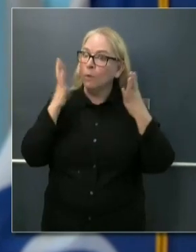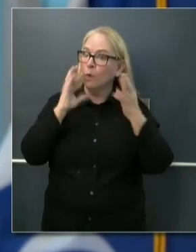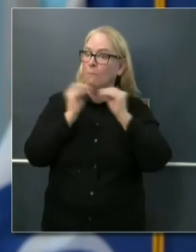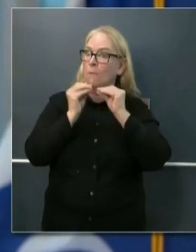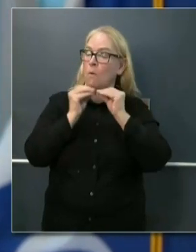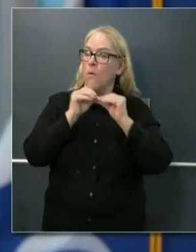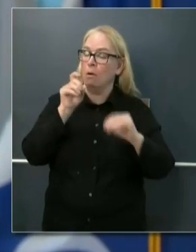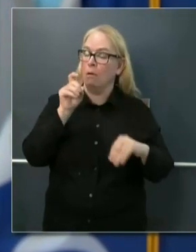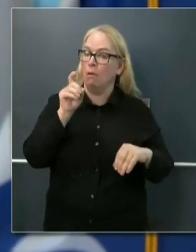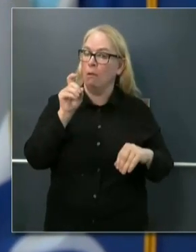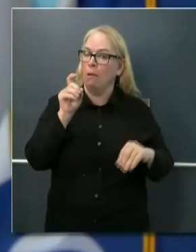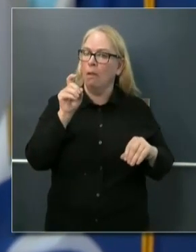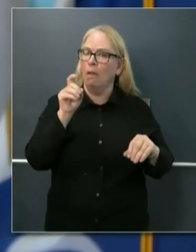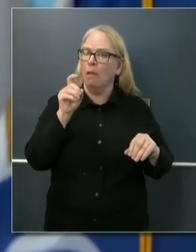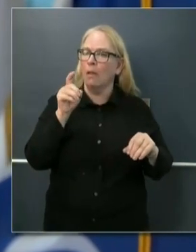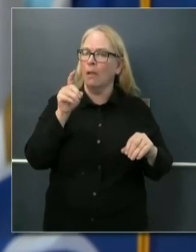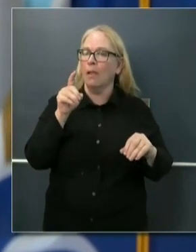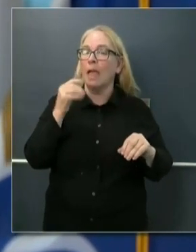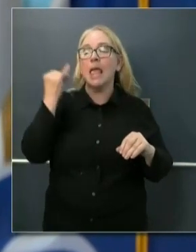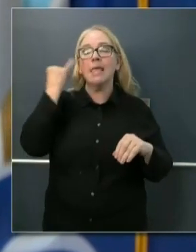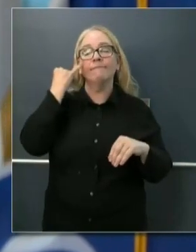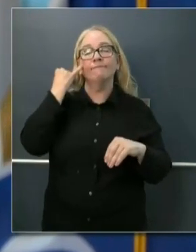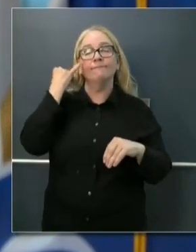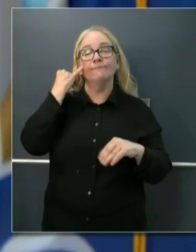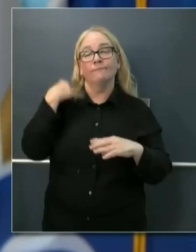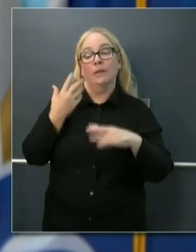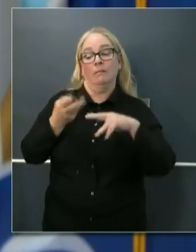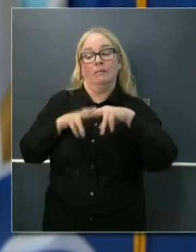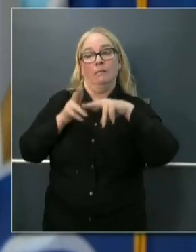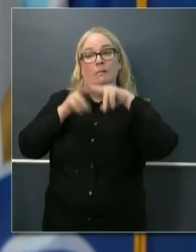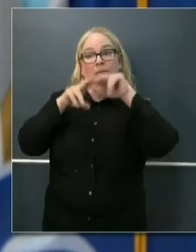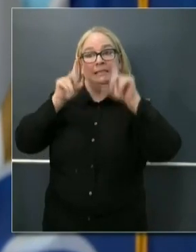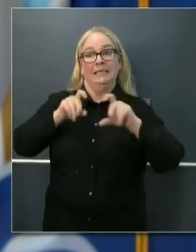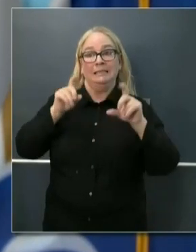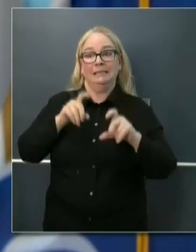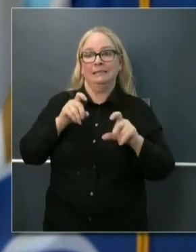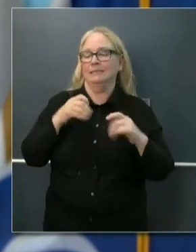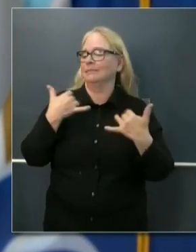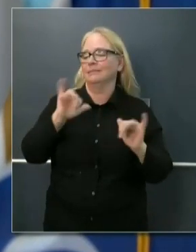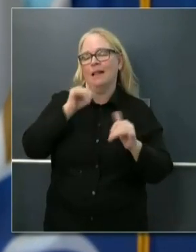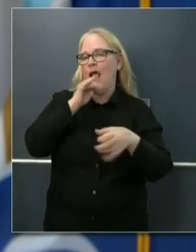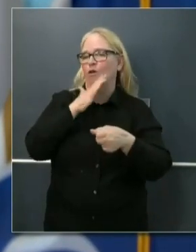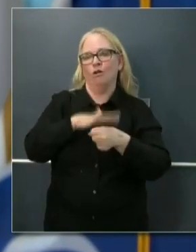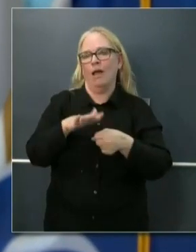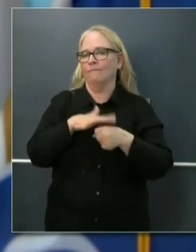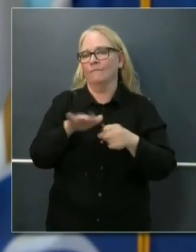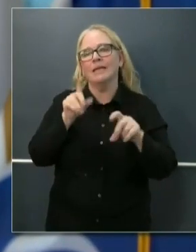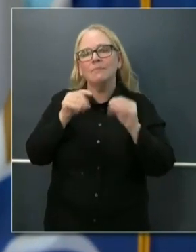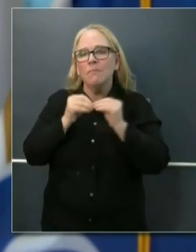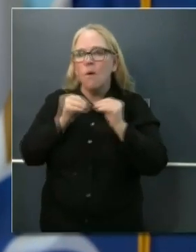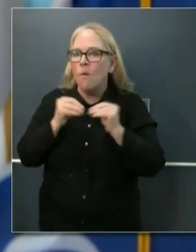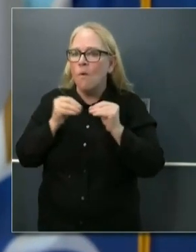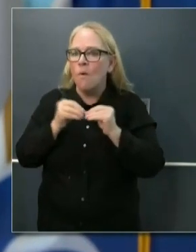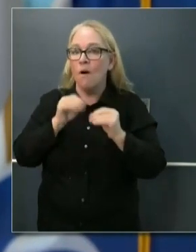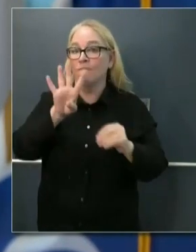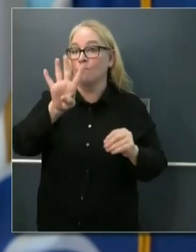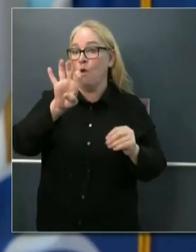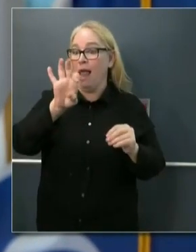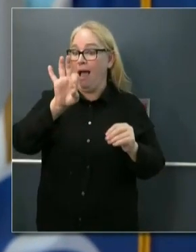able to substantially increase the testing, it's still not good enough. We need to do a lot more. 494,000 plus tests have been